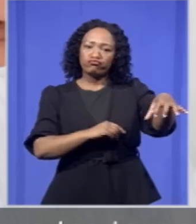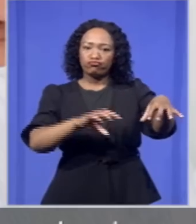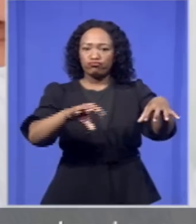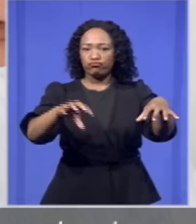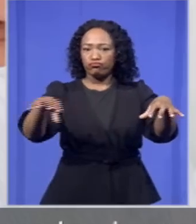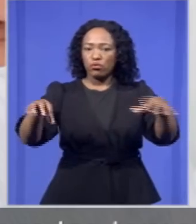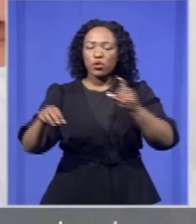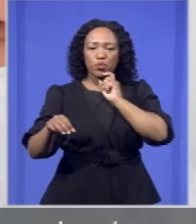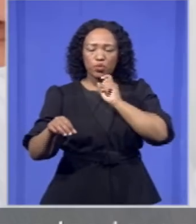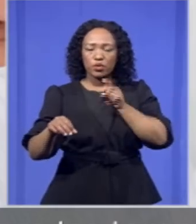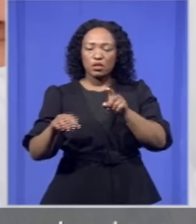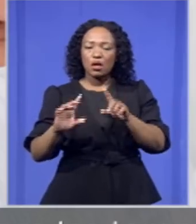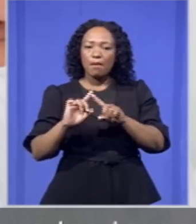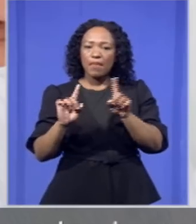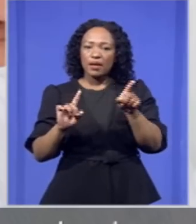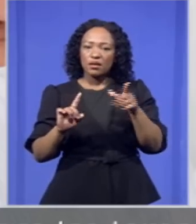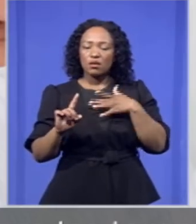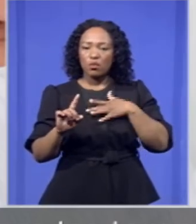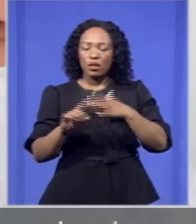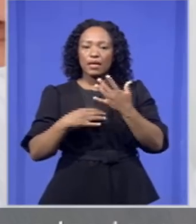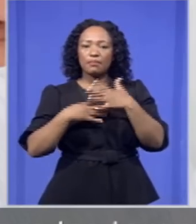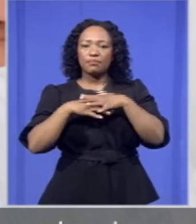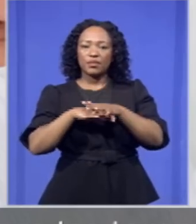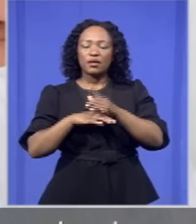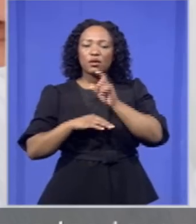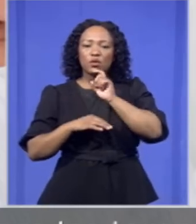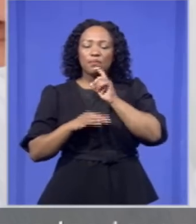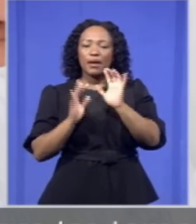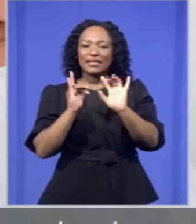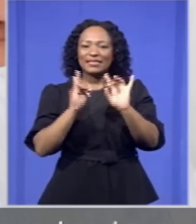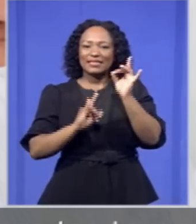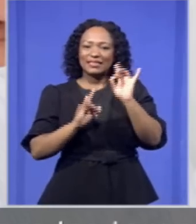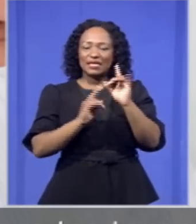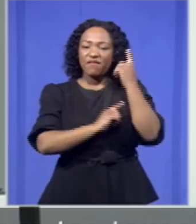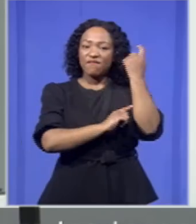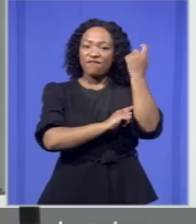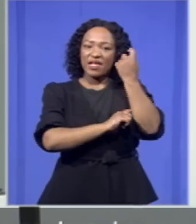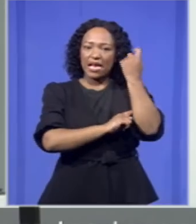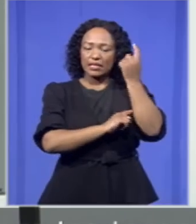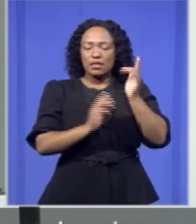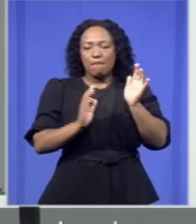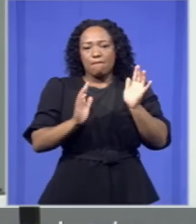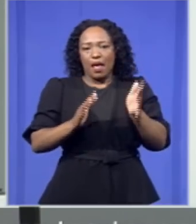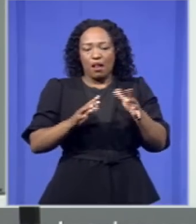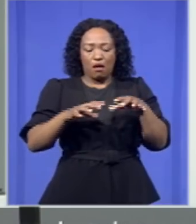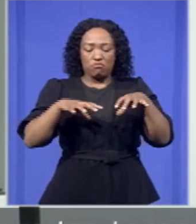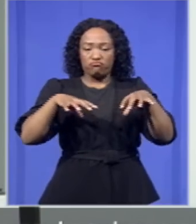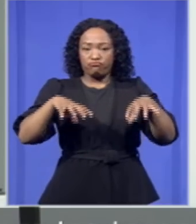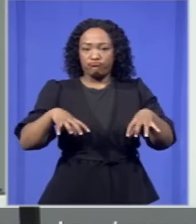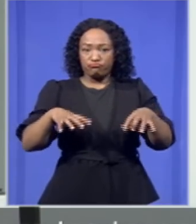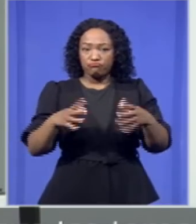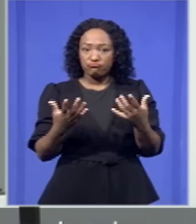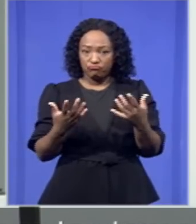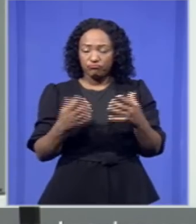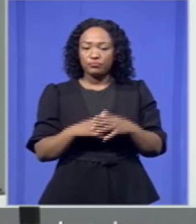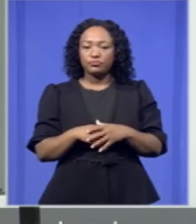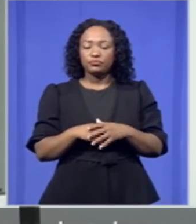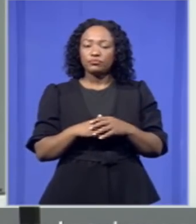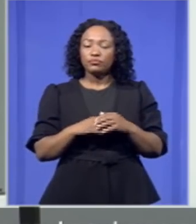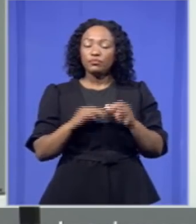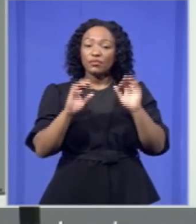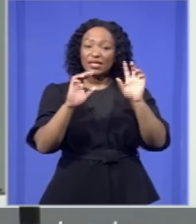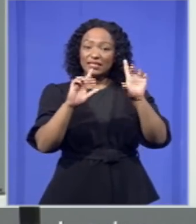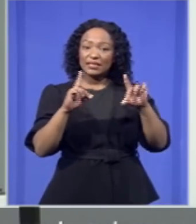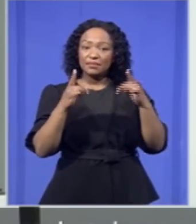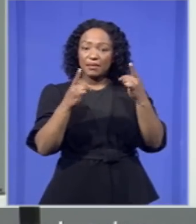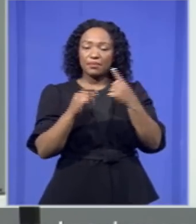radius, but they wanted the implements to be used by the Sediba village community only. Le fa gone jaanong lefapha leno le bitsa projeke